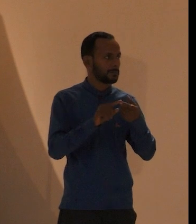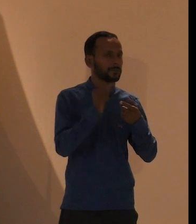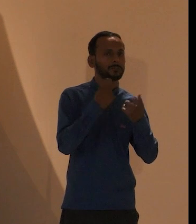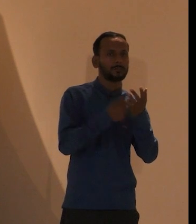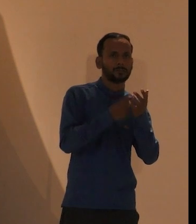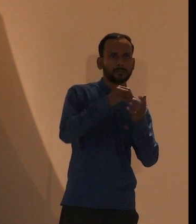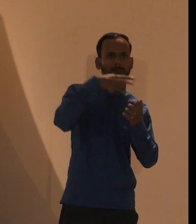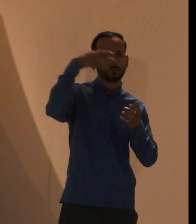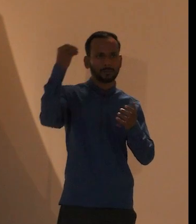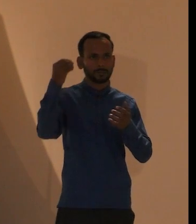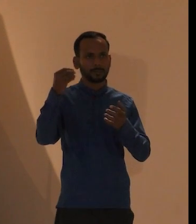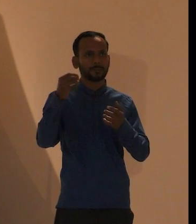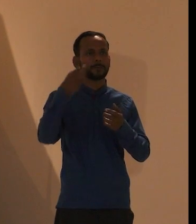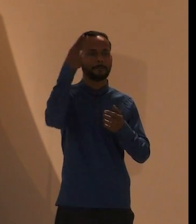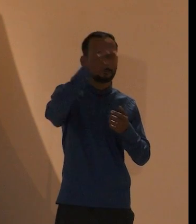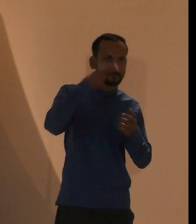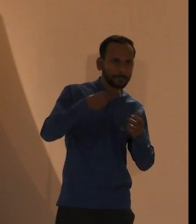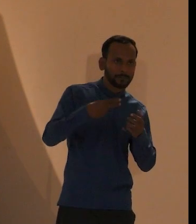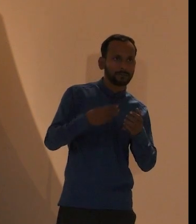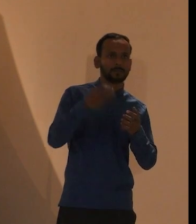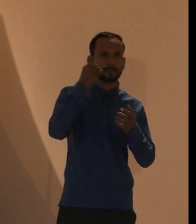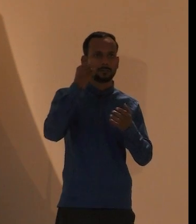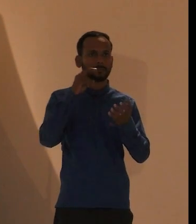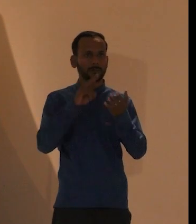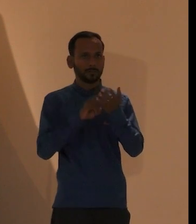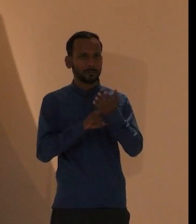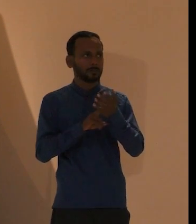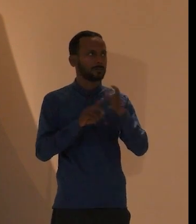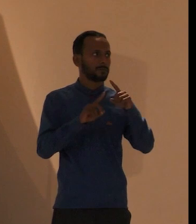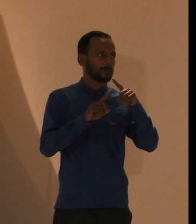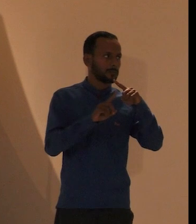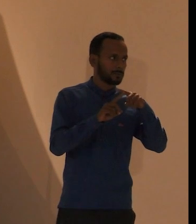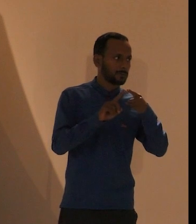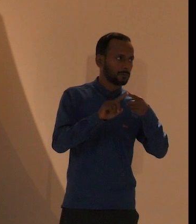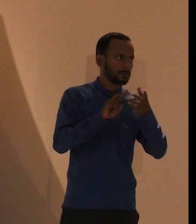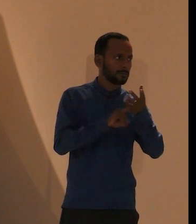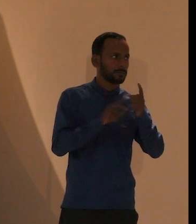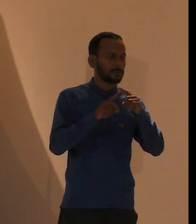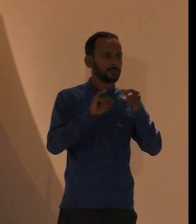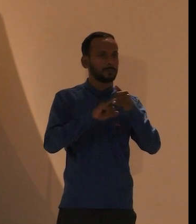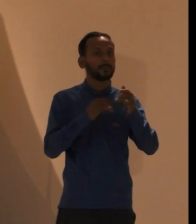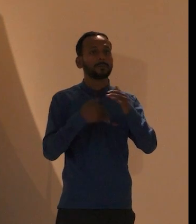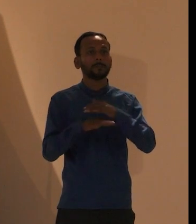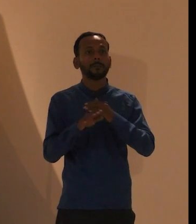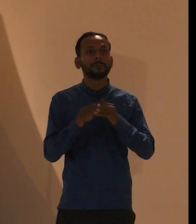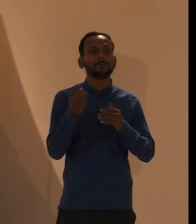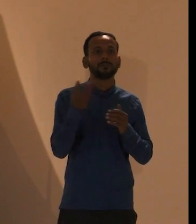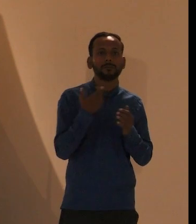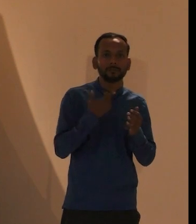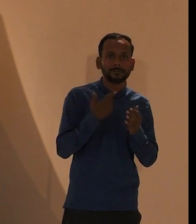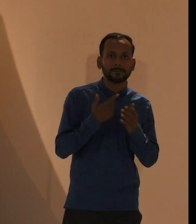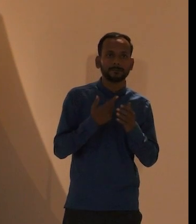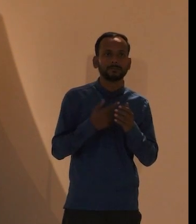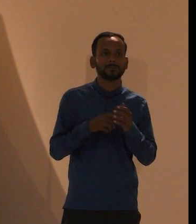one. It contains within itself the history of Irish immigration, and it's a question how Malley became rich